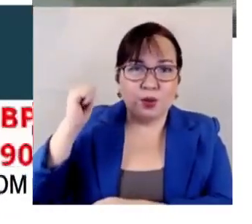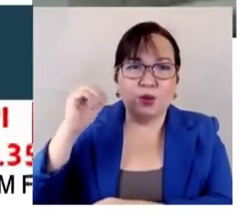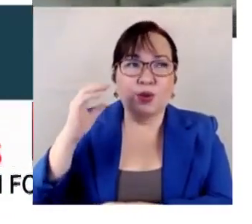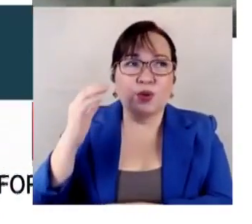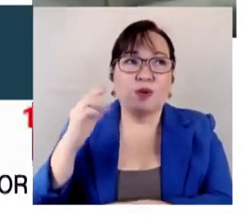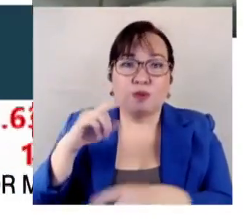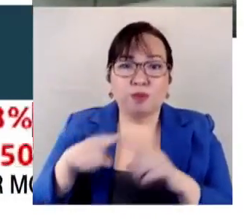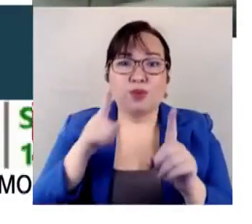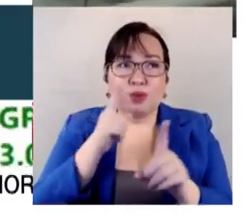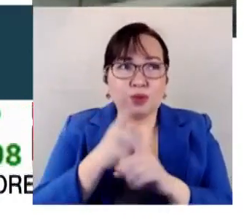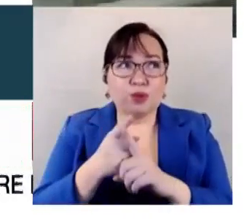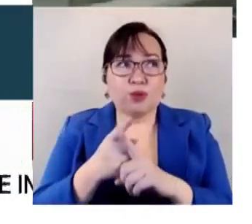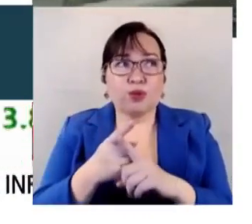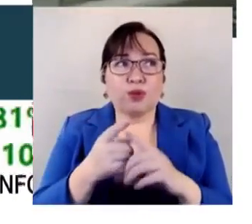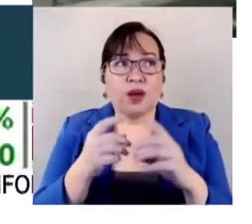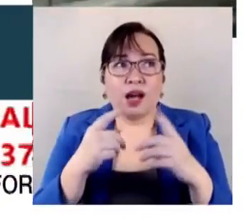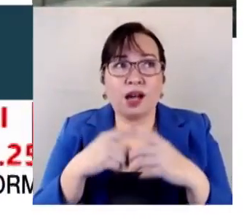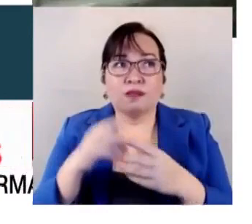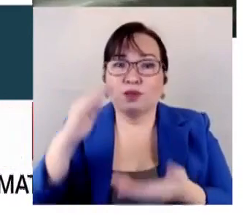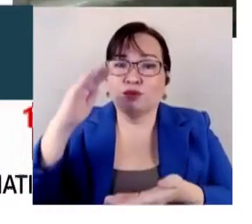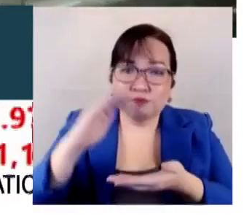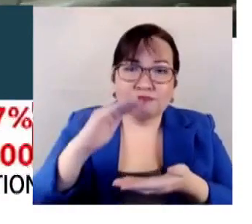numbers are growing smaller and smaller?